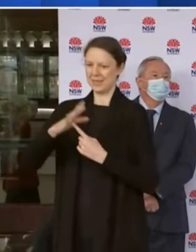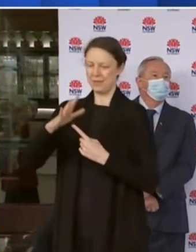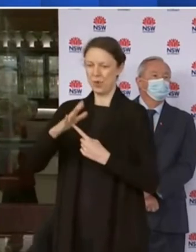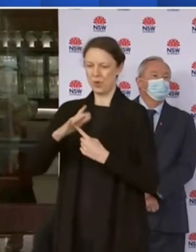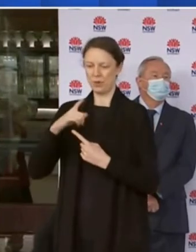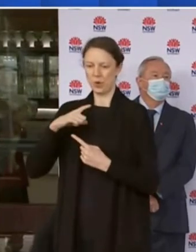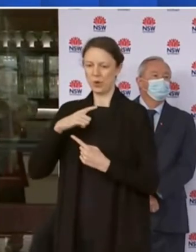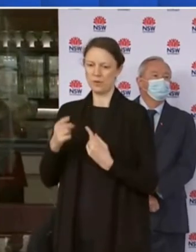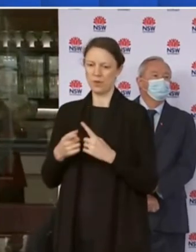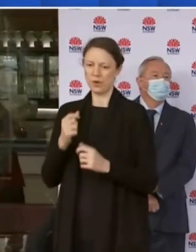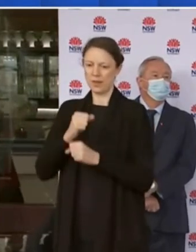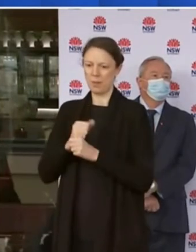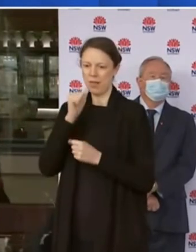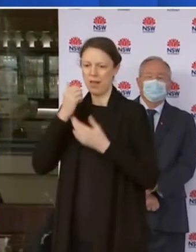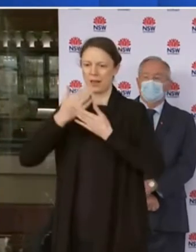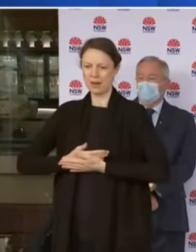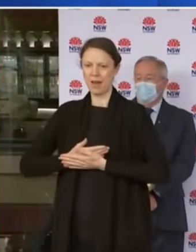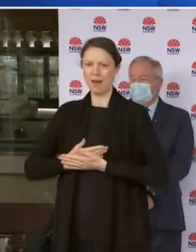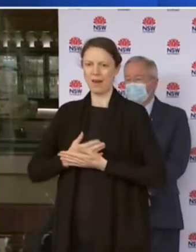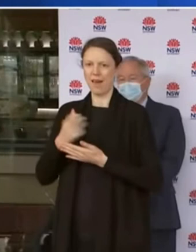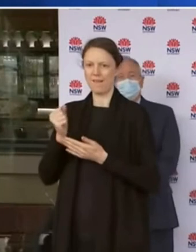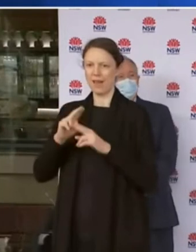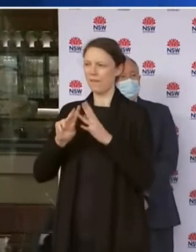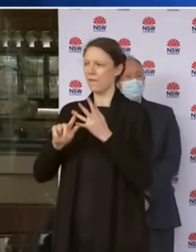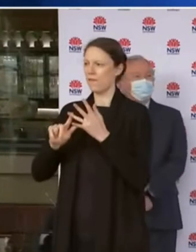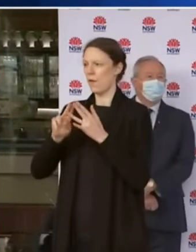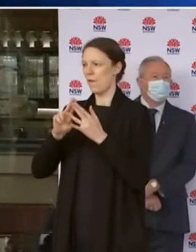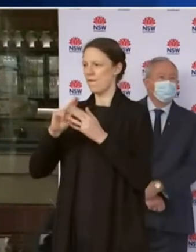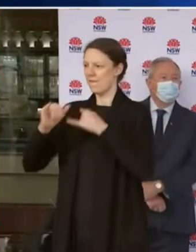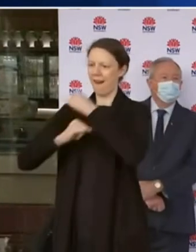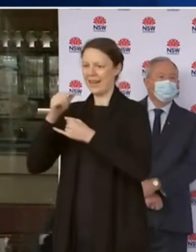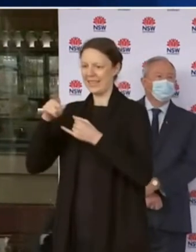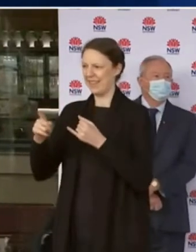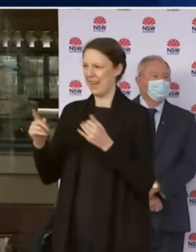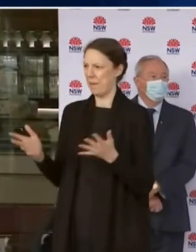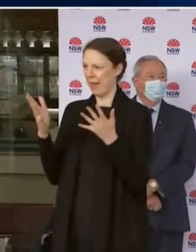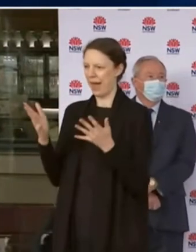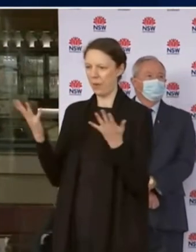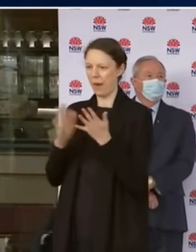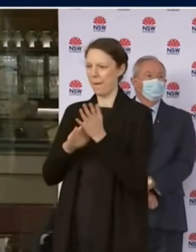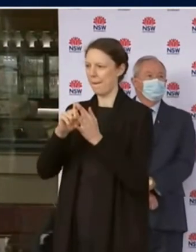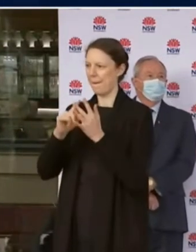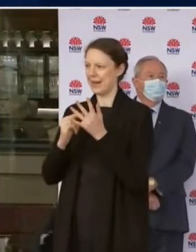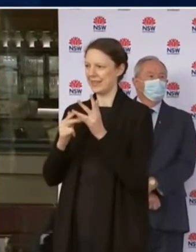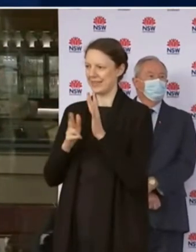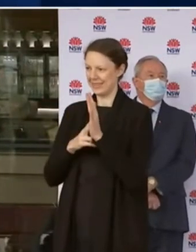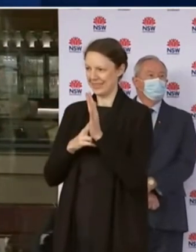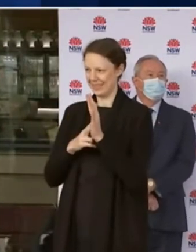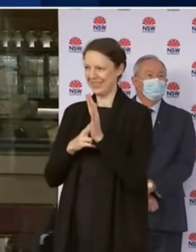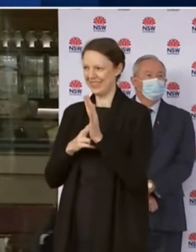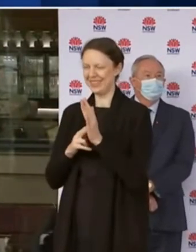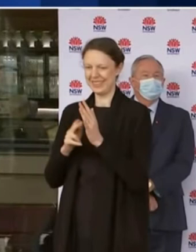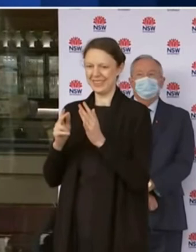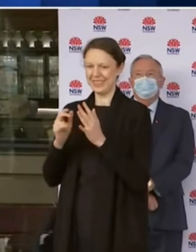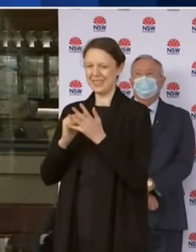If you look just last night, Wimbledon's back on. The Foo Fighters are playing at Madison Square Garden. I mean, that is the environment and the freedom